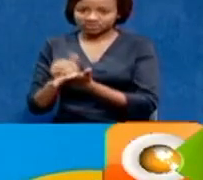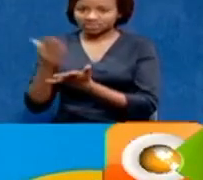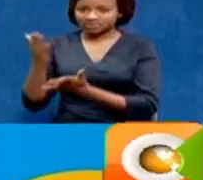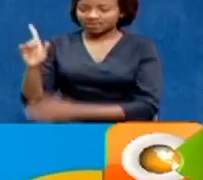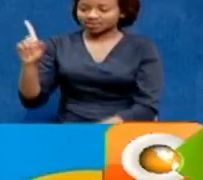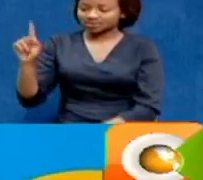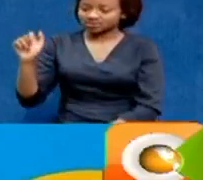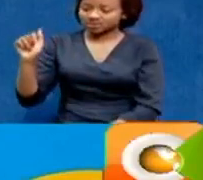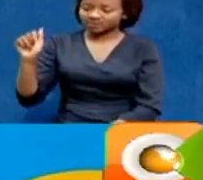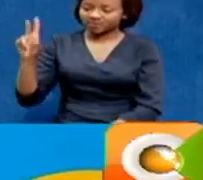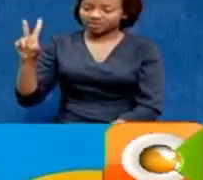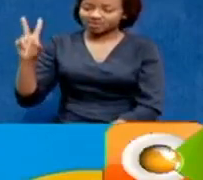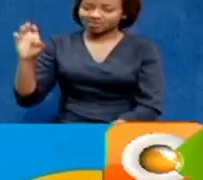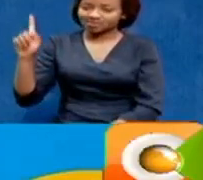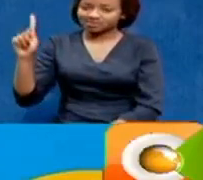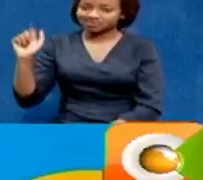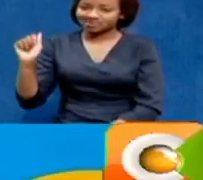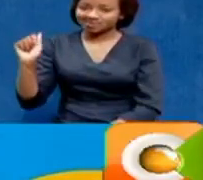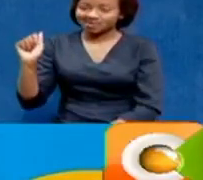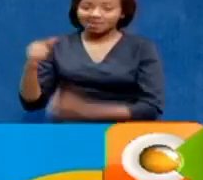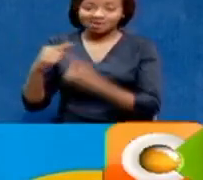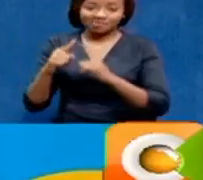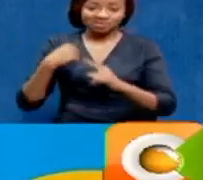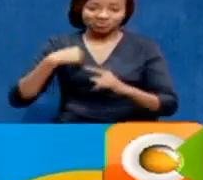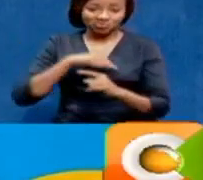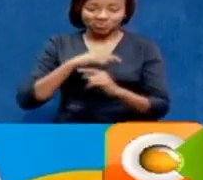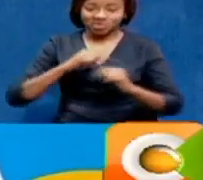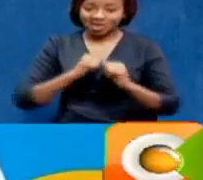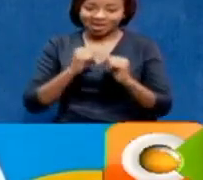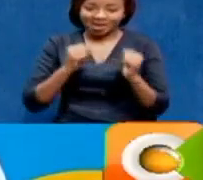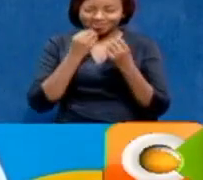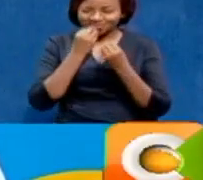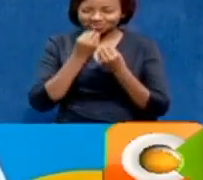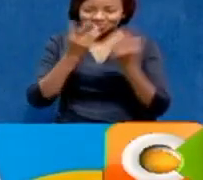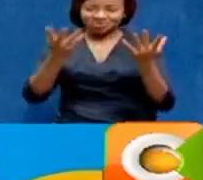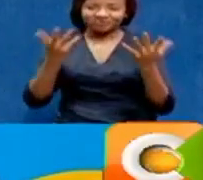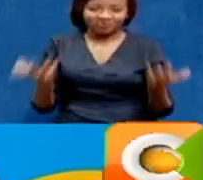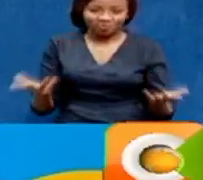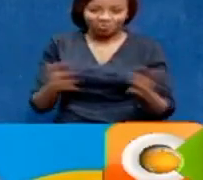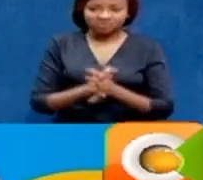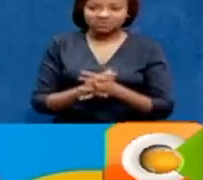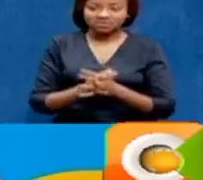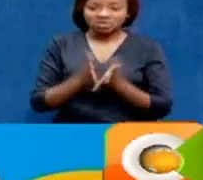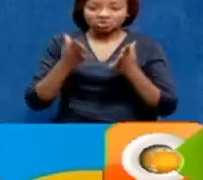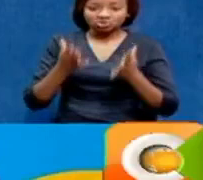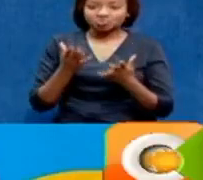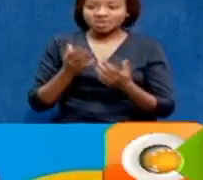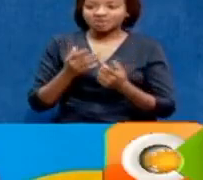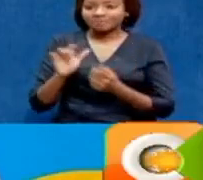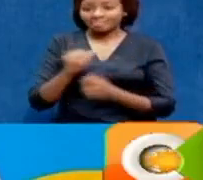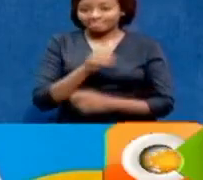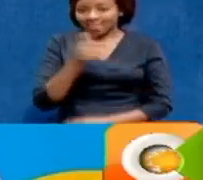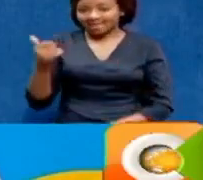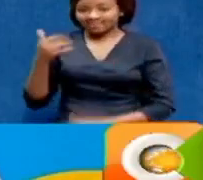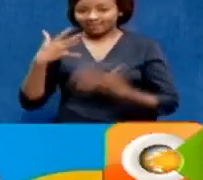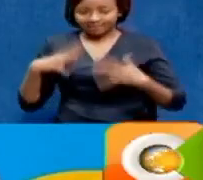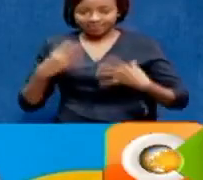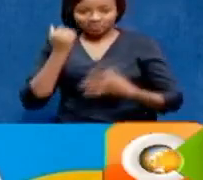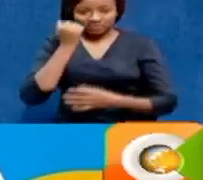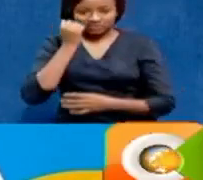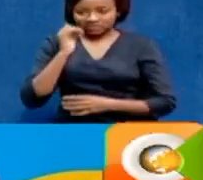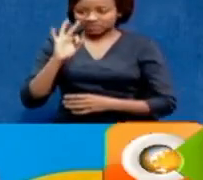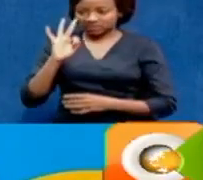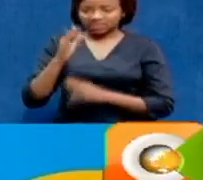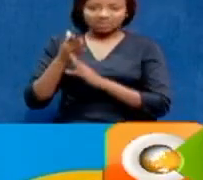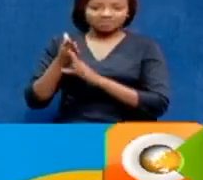Taveta. We're glad to inform you today that we have discharged another 3 patients